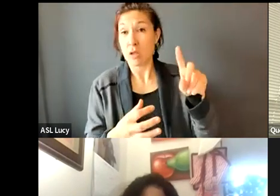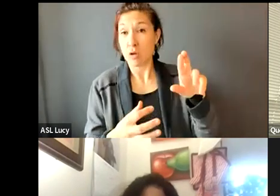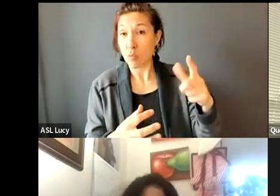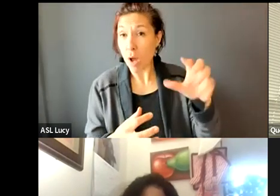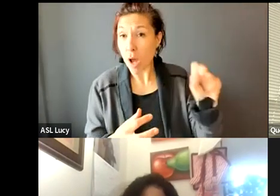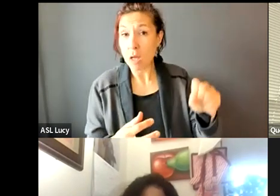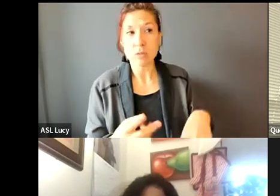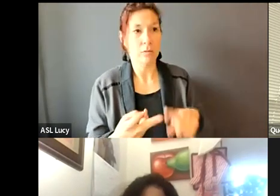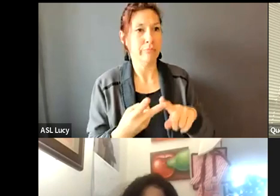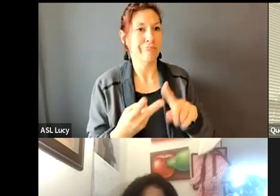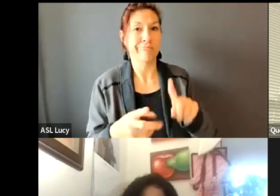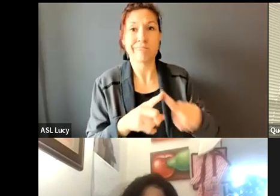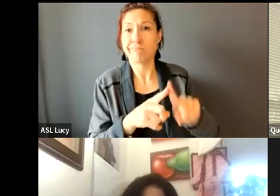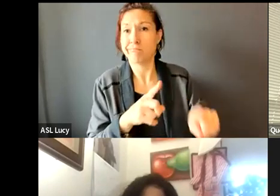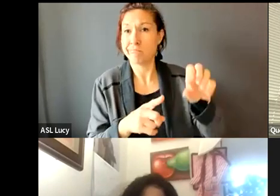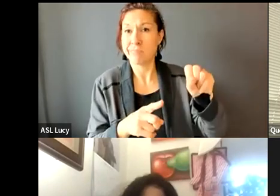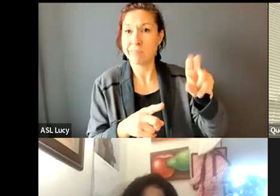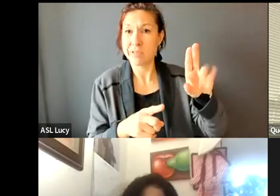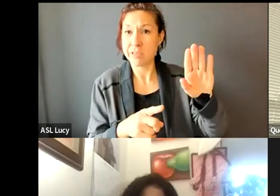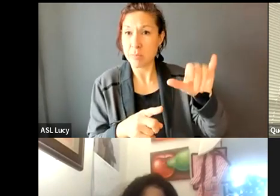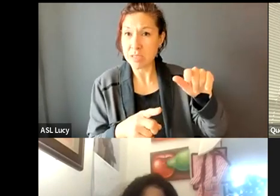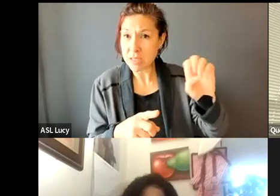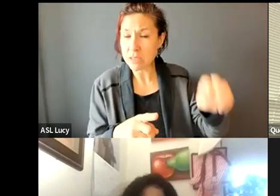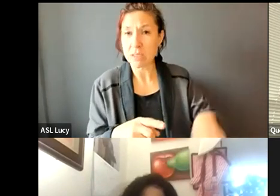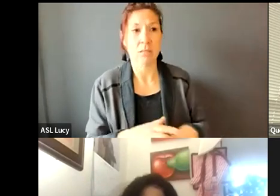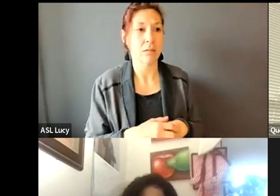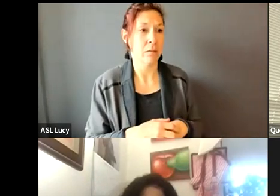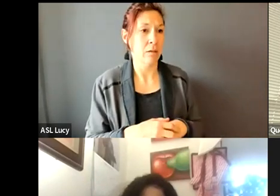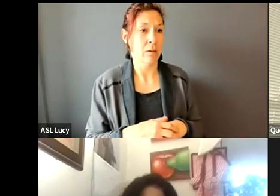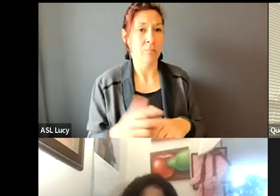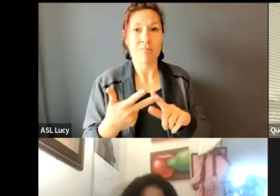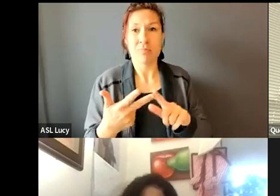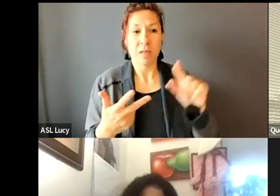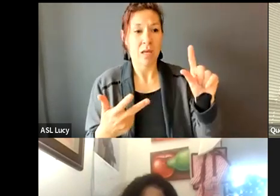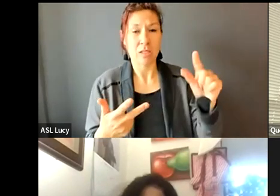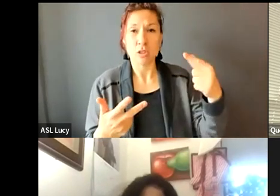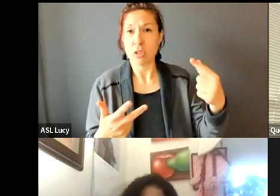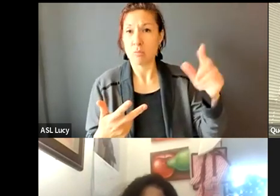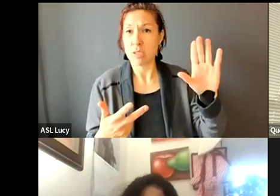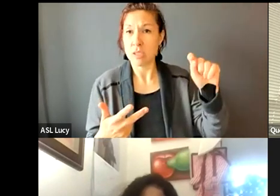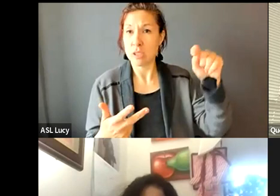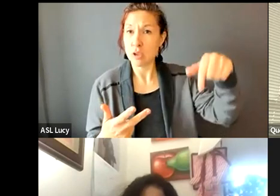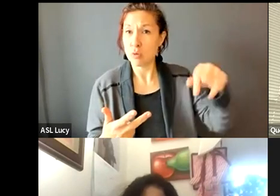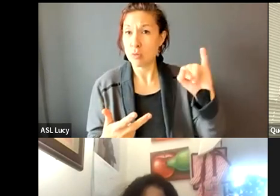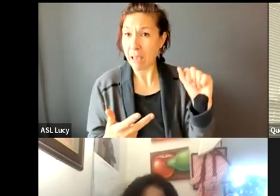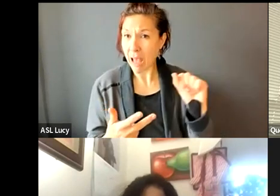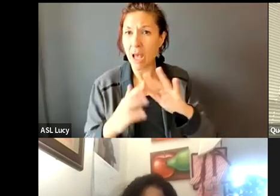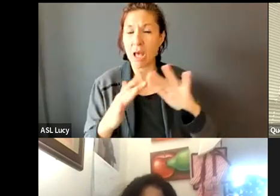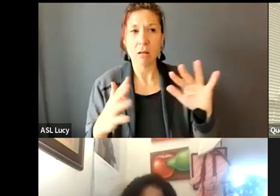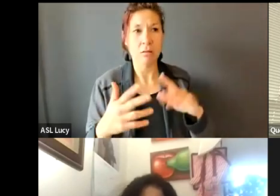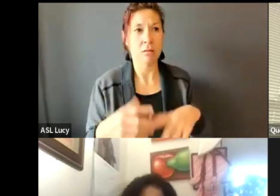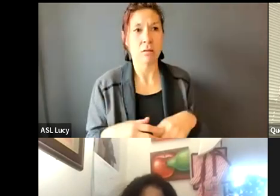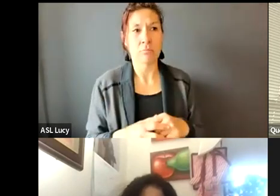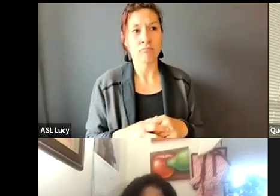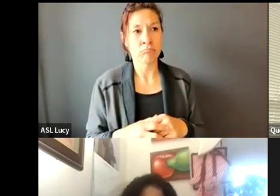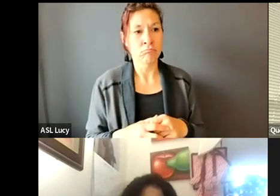type of substance that students have um to feel lgbtqia and um you know in in uh